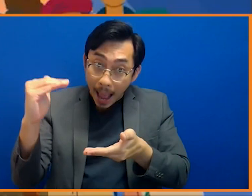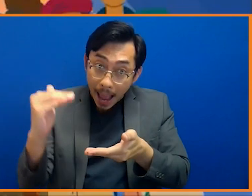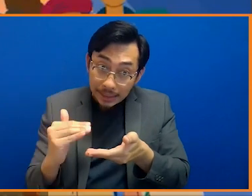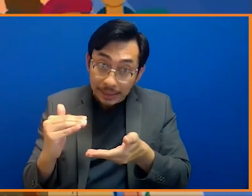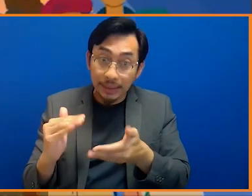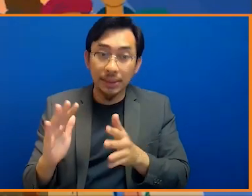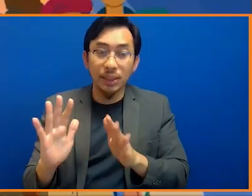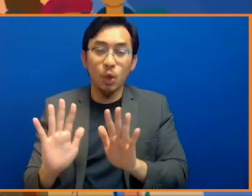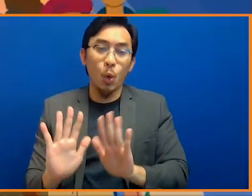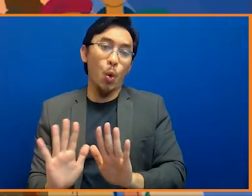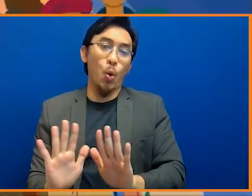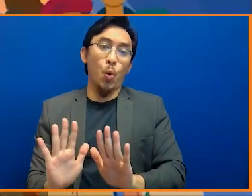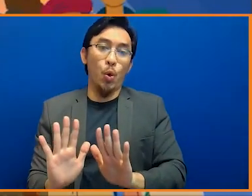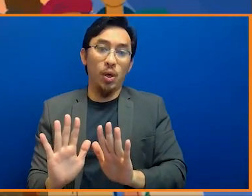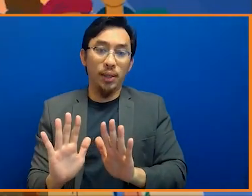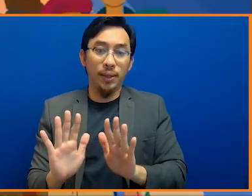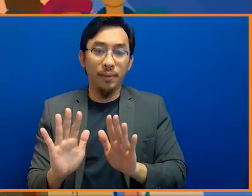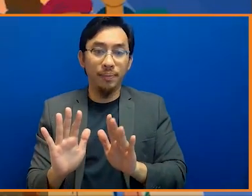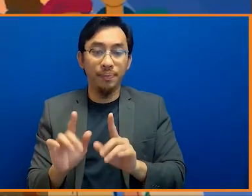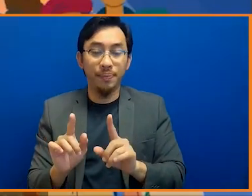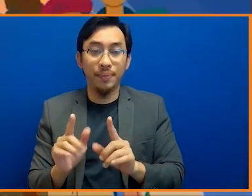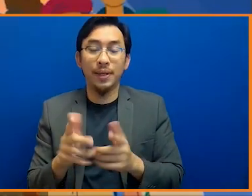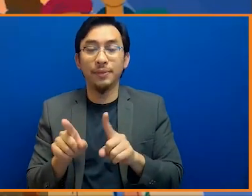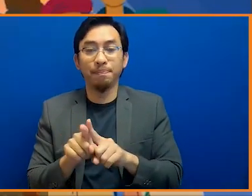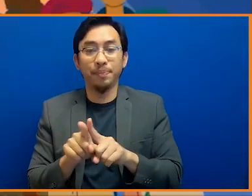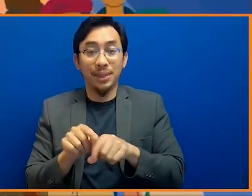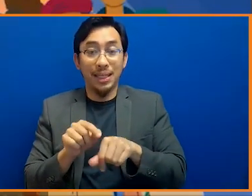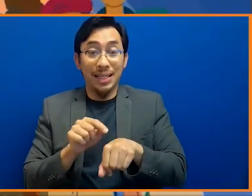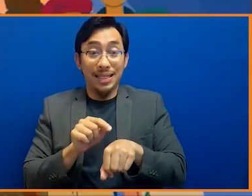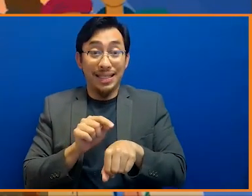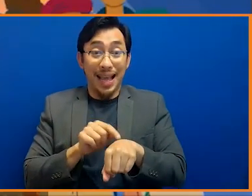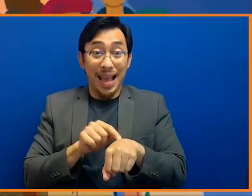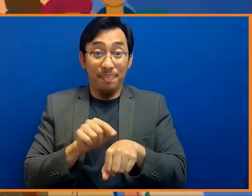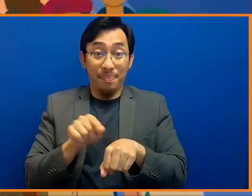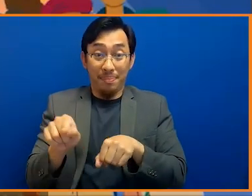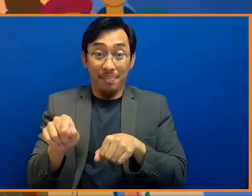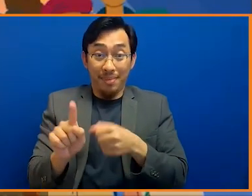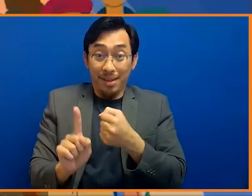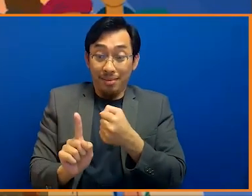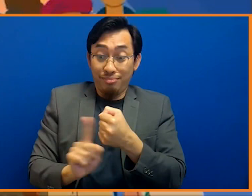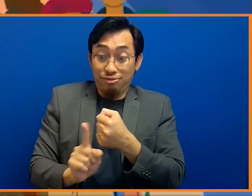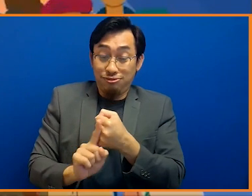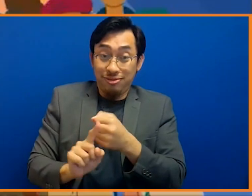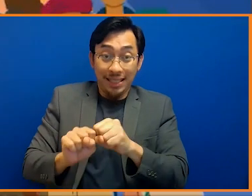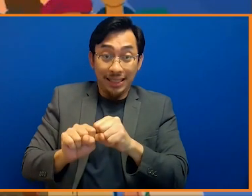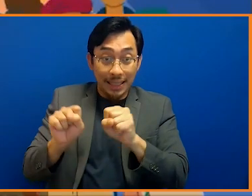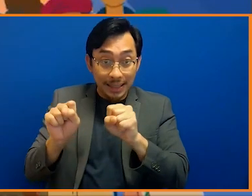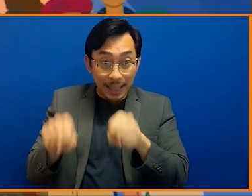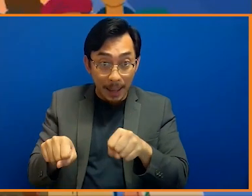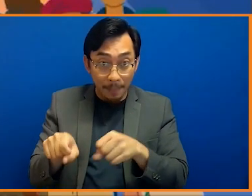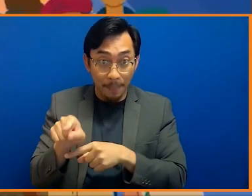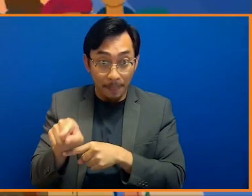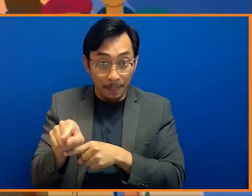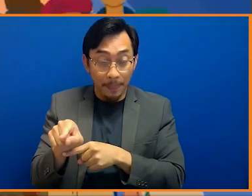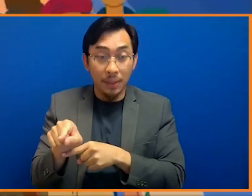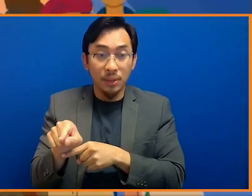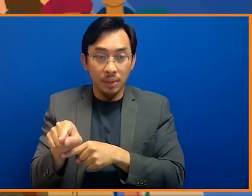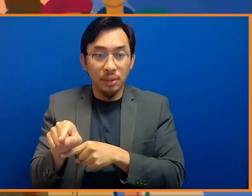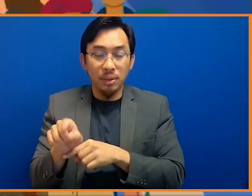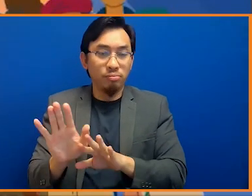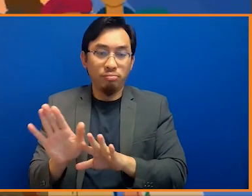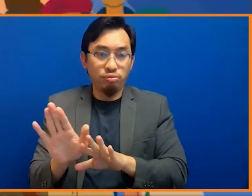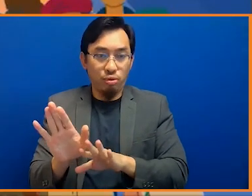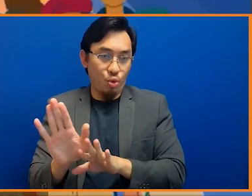waves. At the moment, that kind of thing is not part of tsunami early warning system,